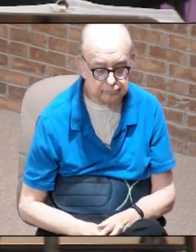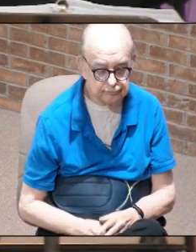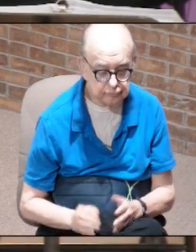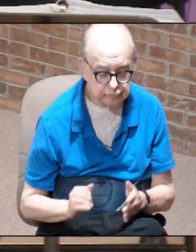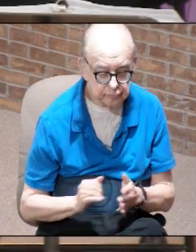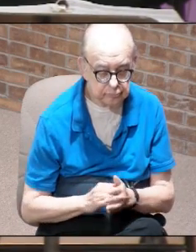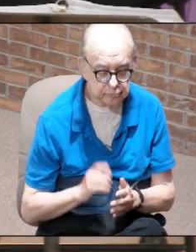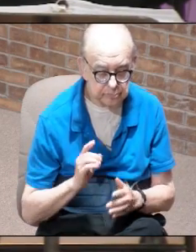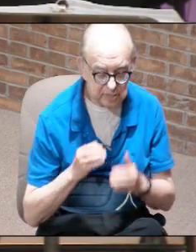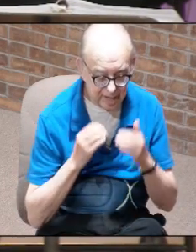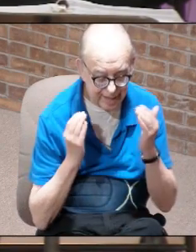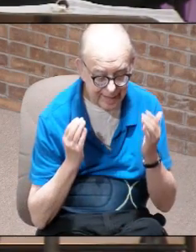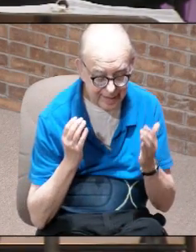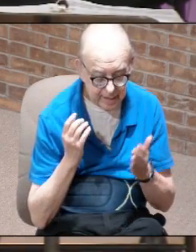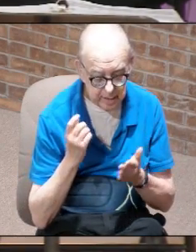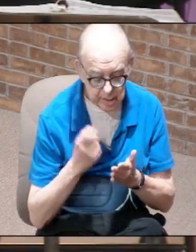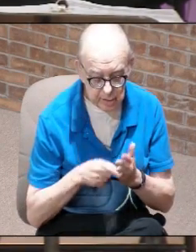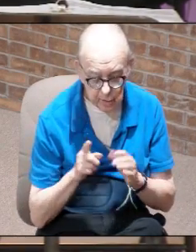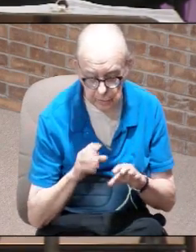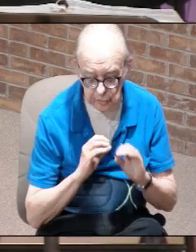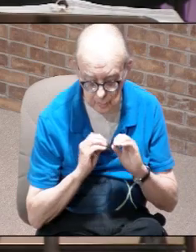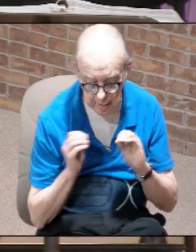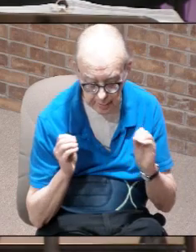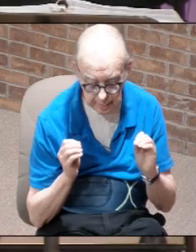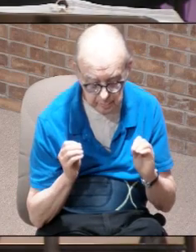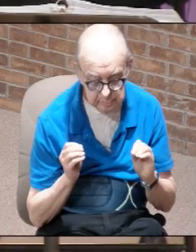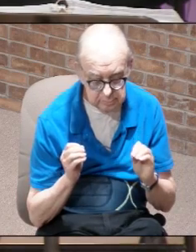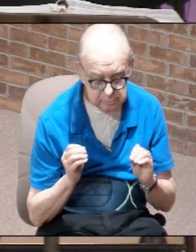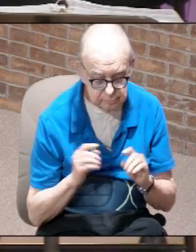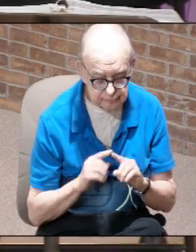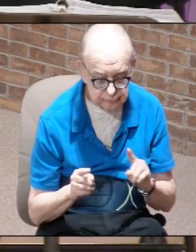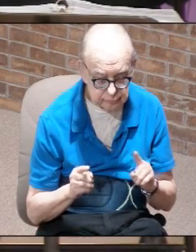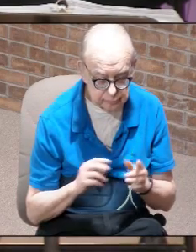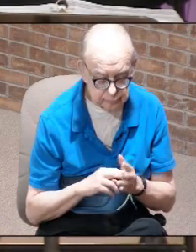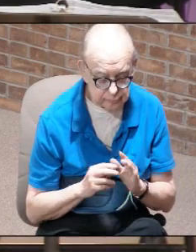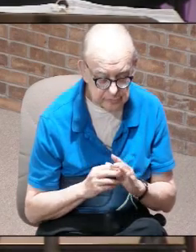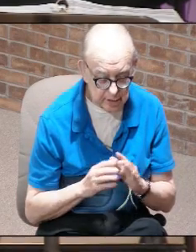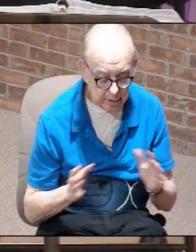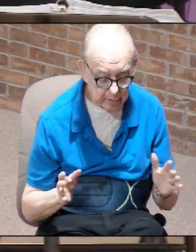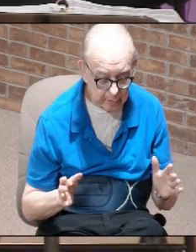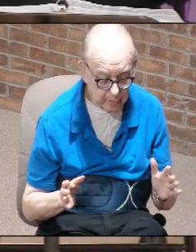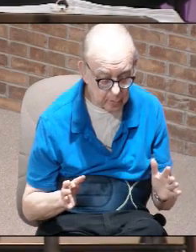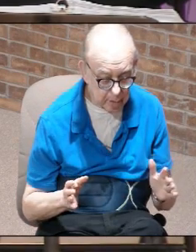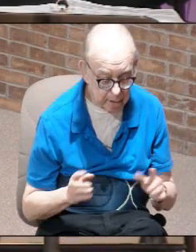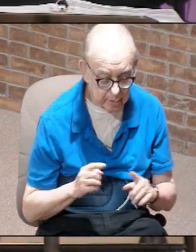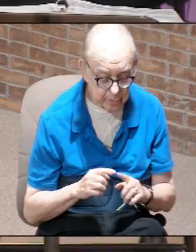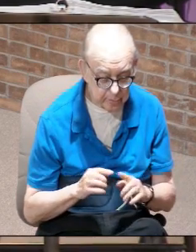That one smile that didn't cost you anything, but it meant a whole lot to them.